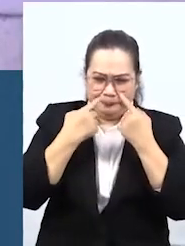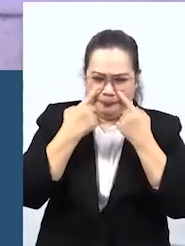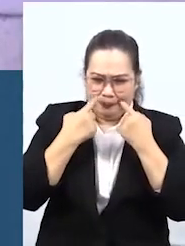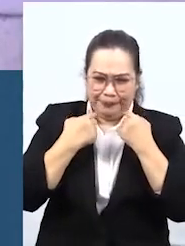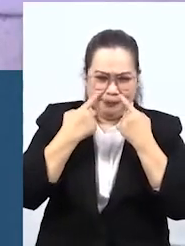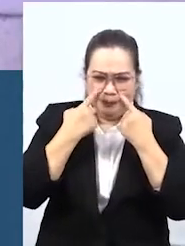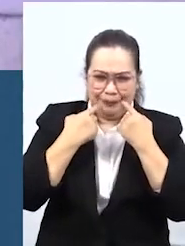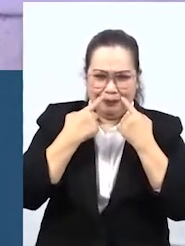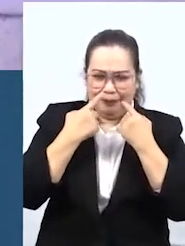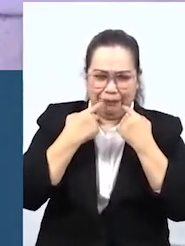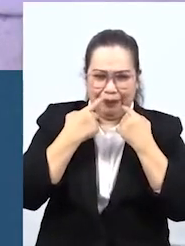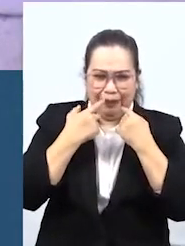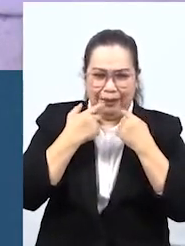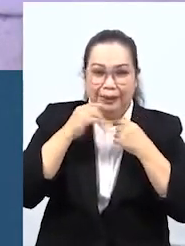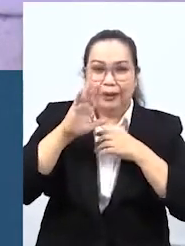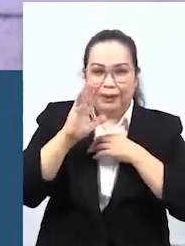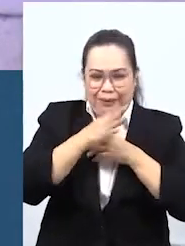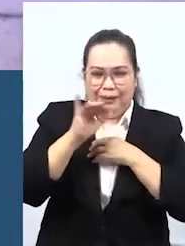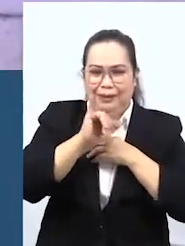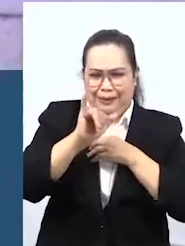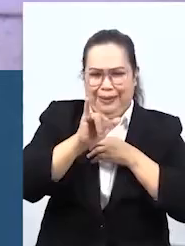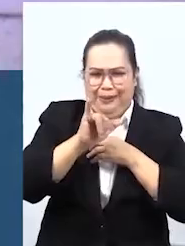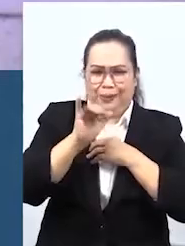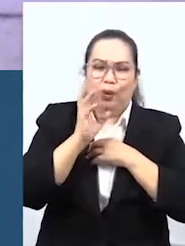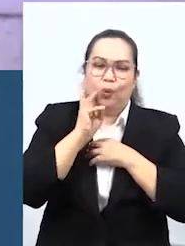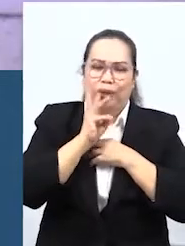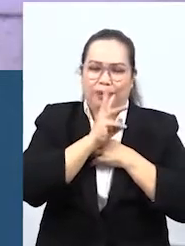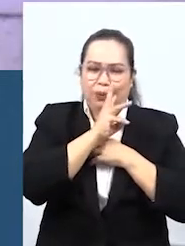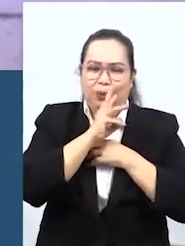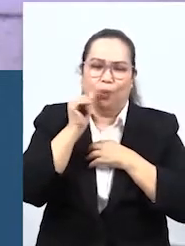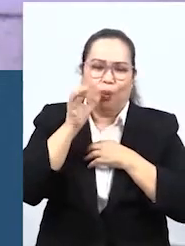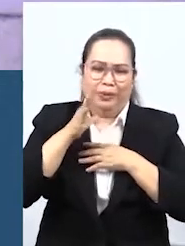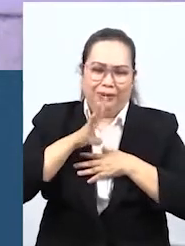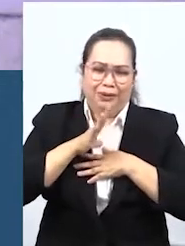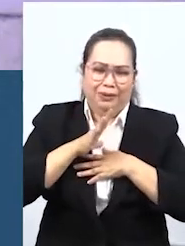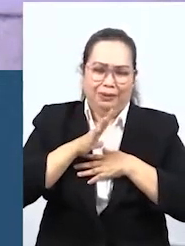I like the widow Sabi ko